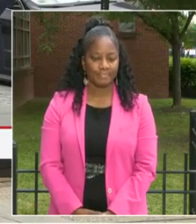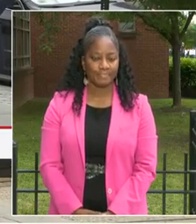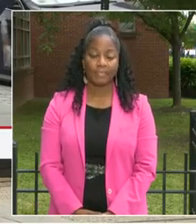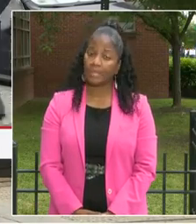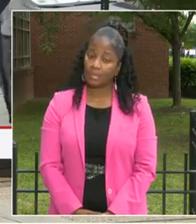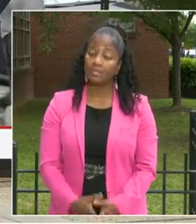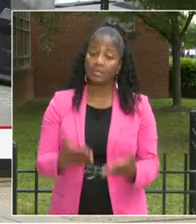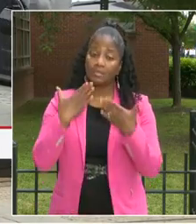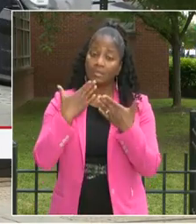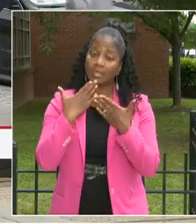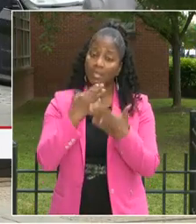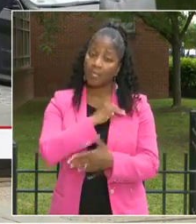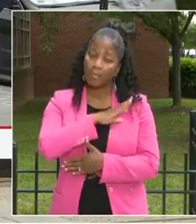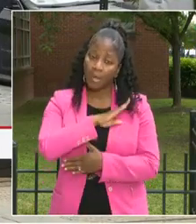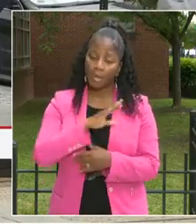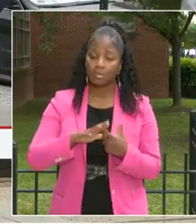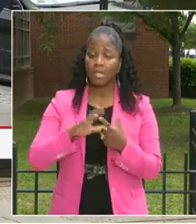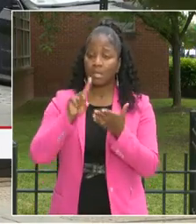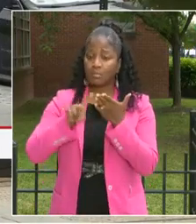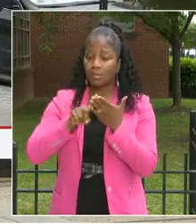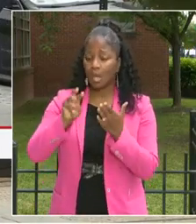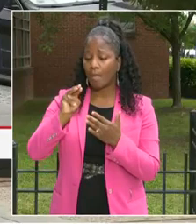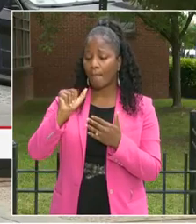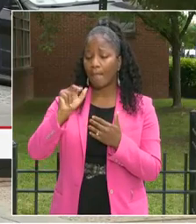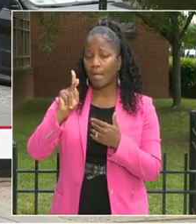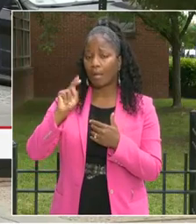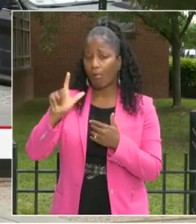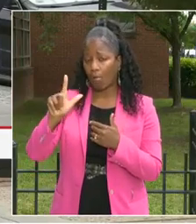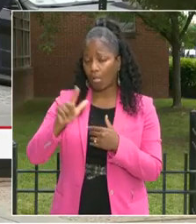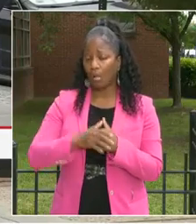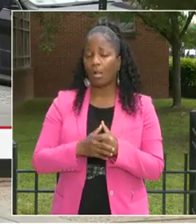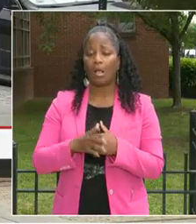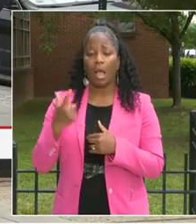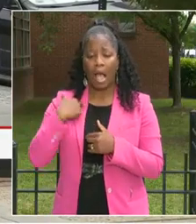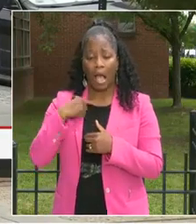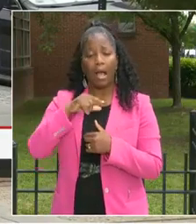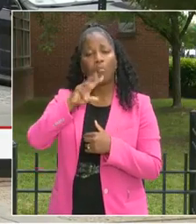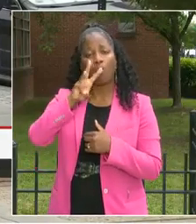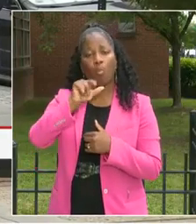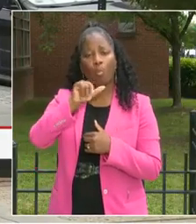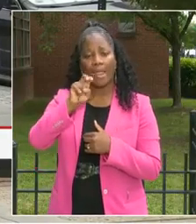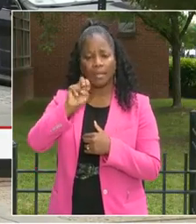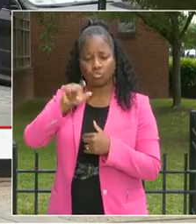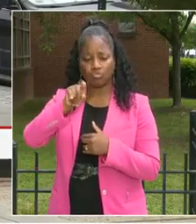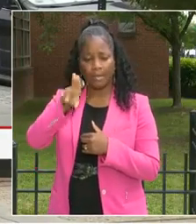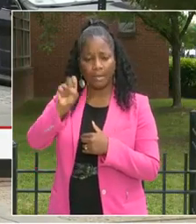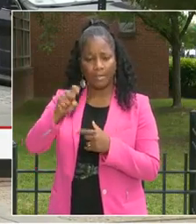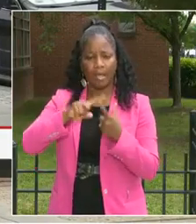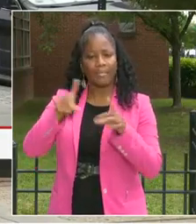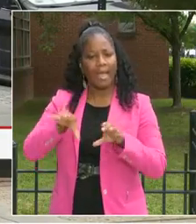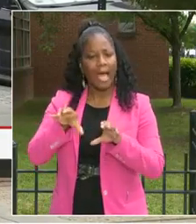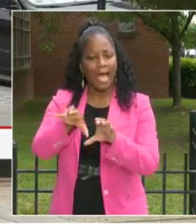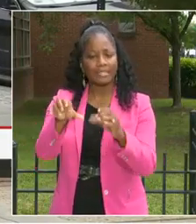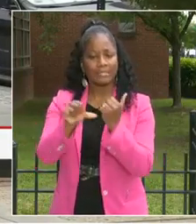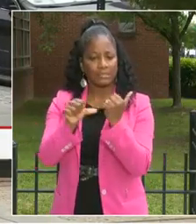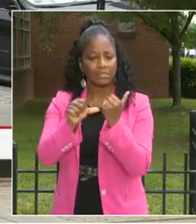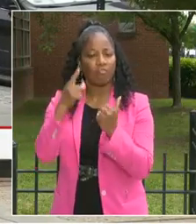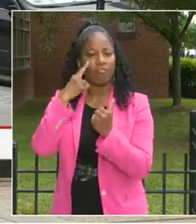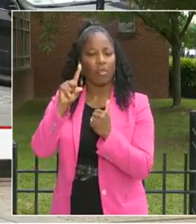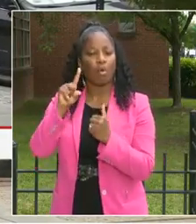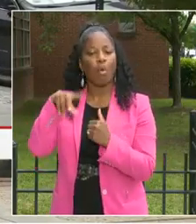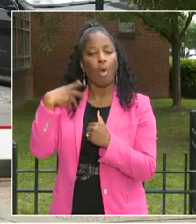Thank you, Mayor Bowser and Inspector Makel. I'm Wayne Jacobs. I'm the Acting Assistant Director in charge of the FBI's Washington Field